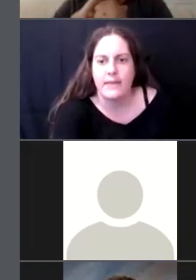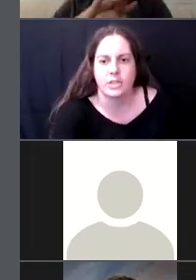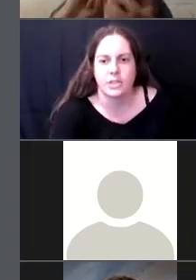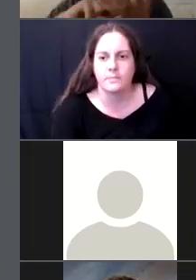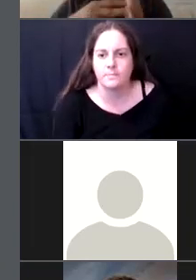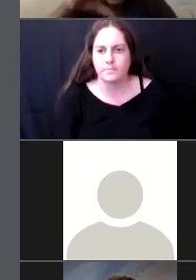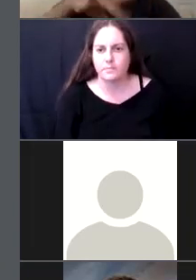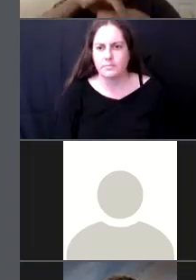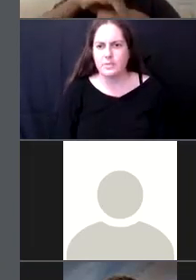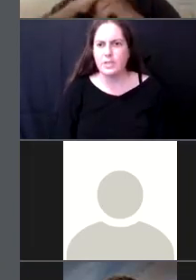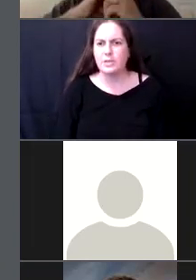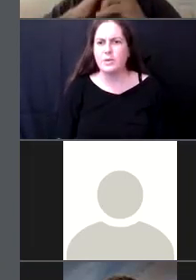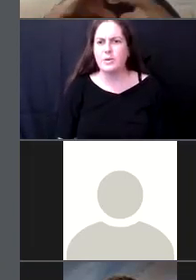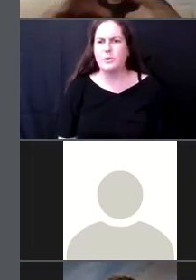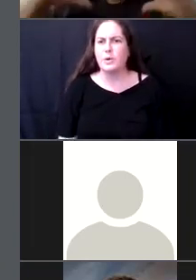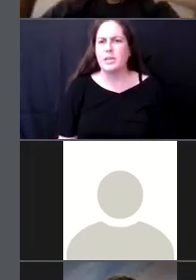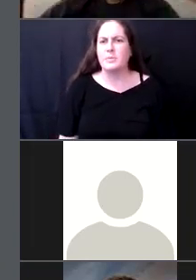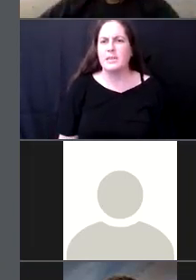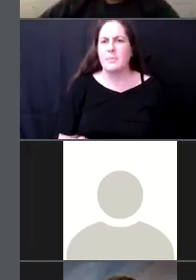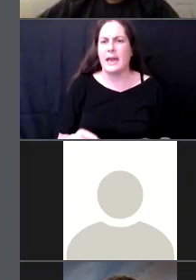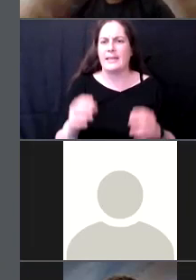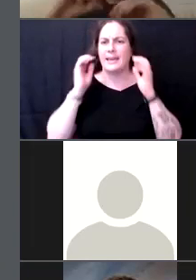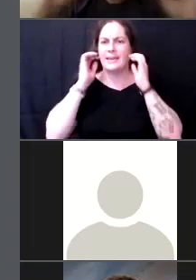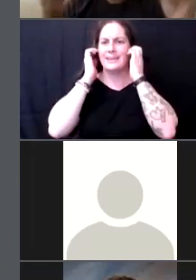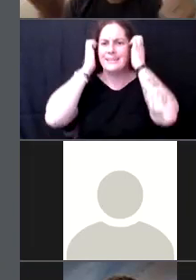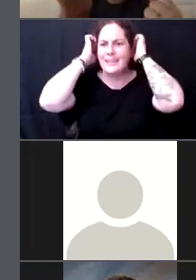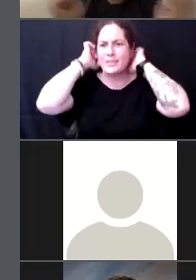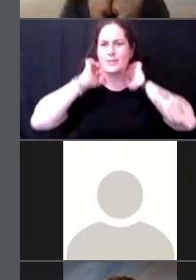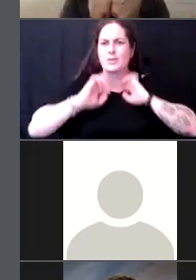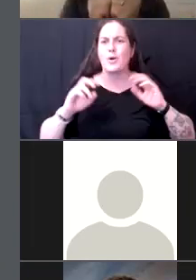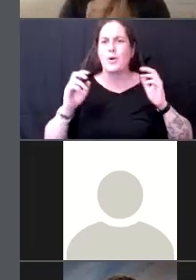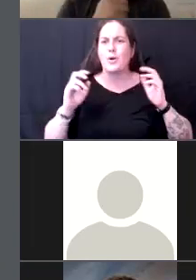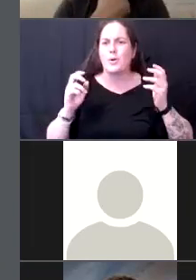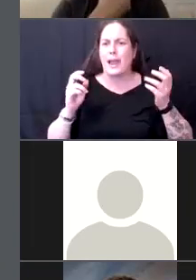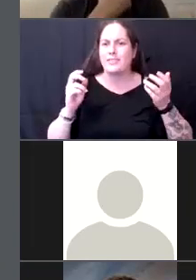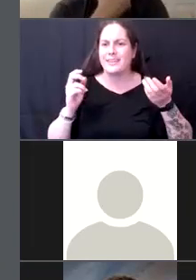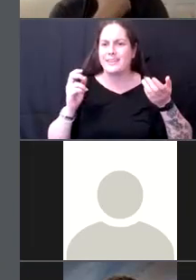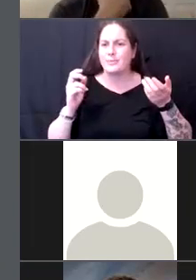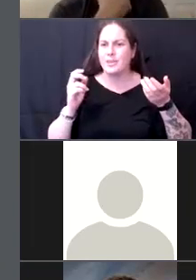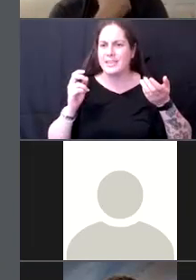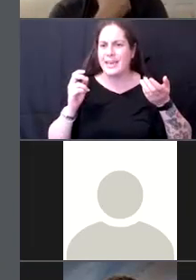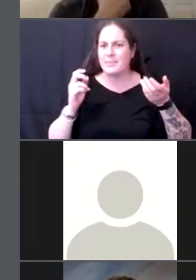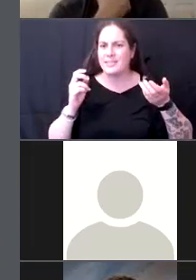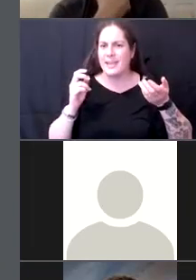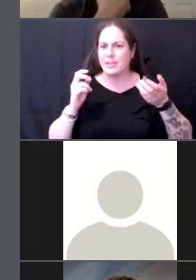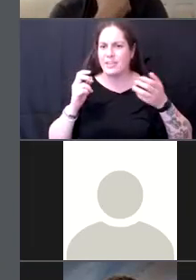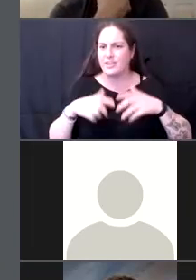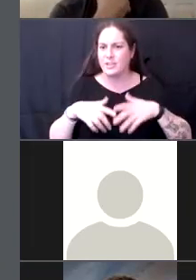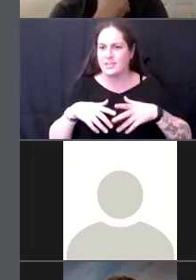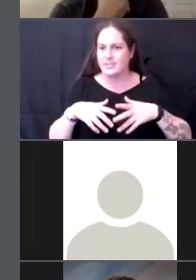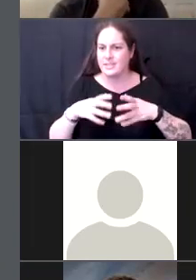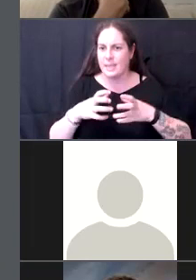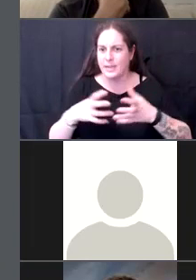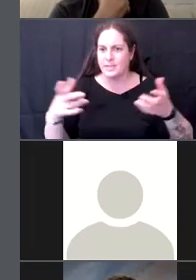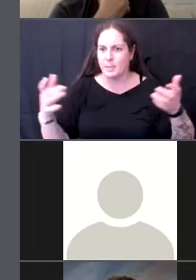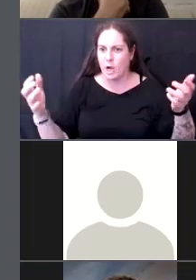I have a question. Yeah. What do you mean by, like, if there was no gravity, wouldn't that mean that everything just